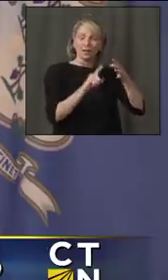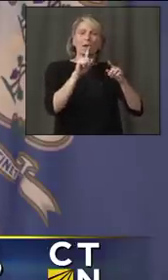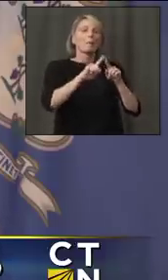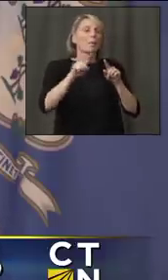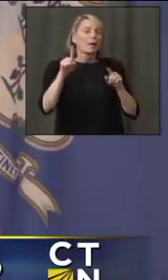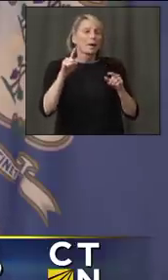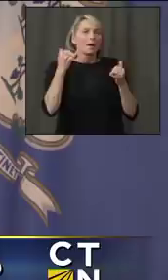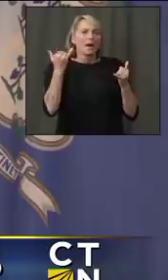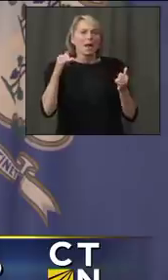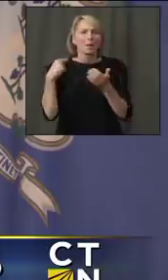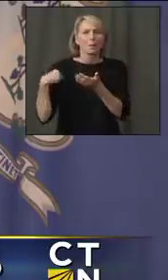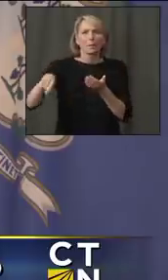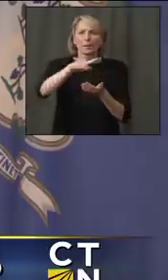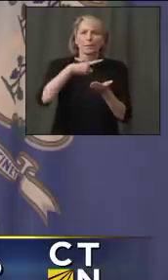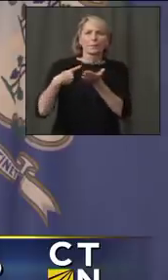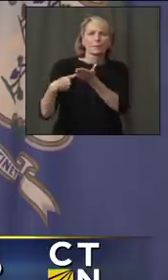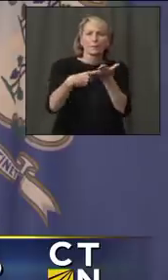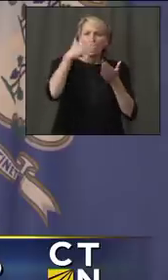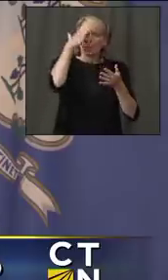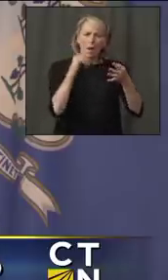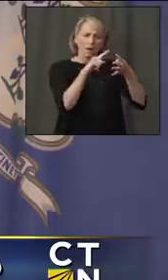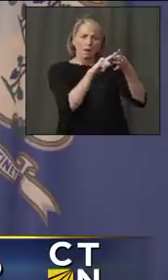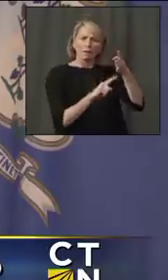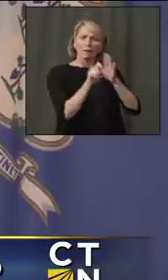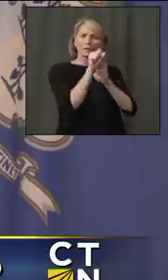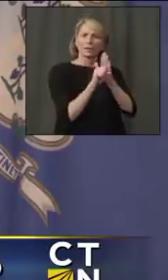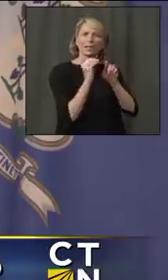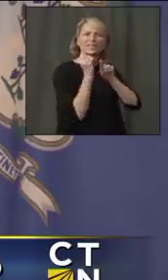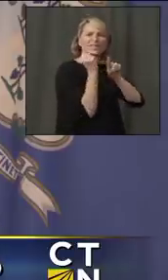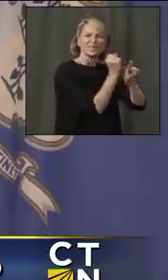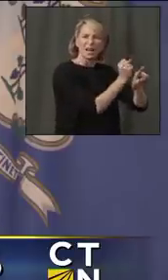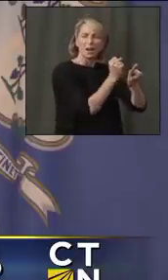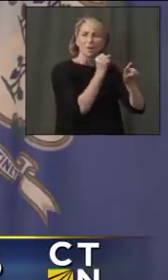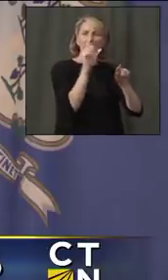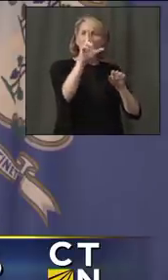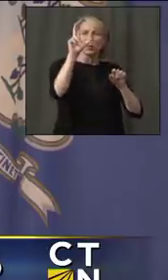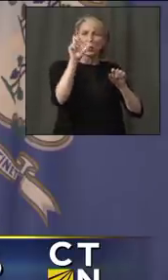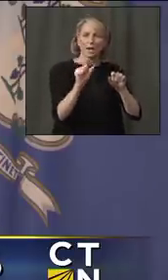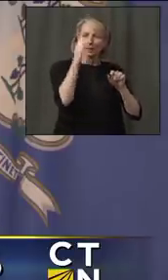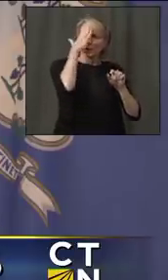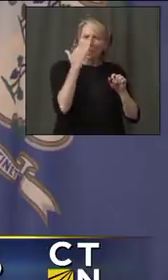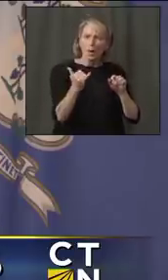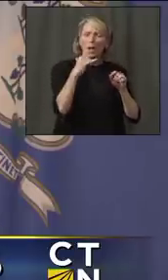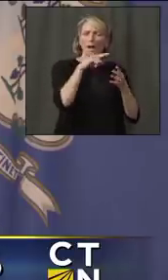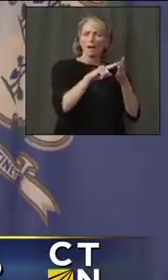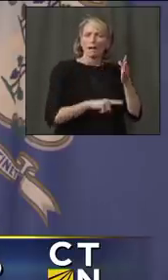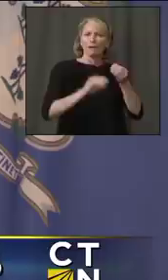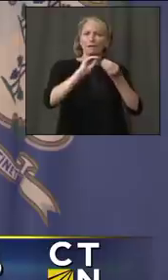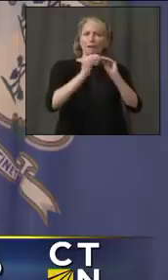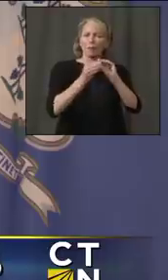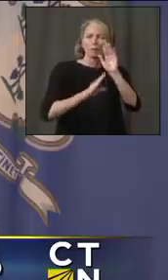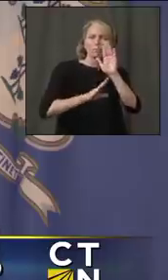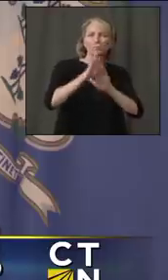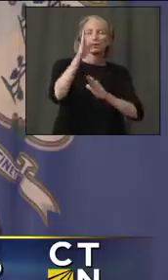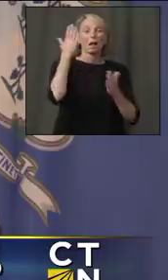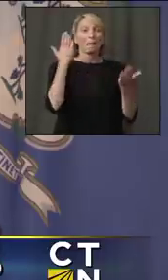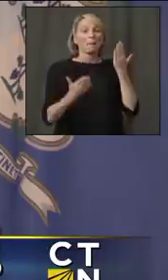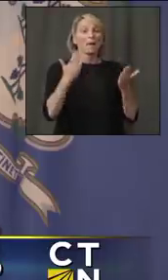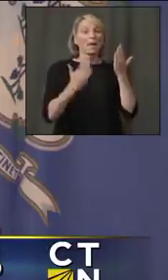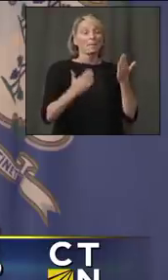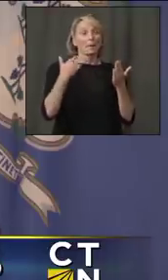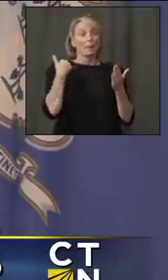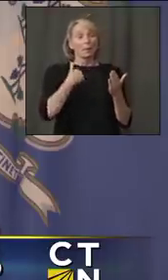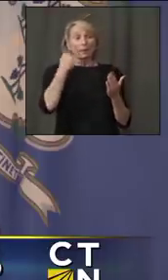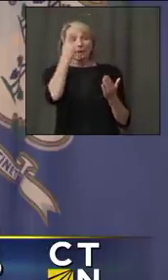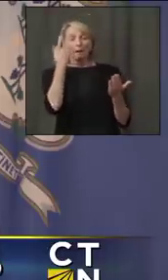opened a little early. 2, they are beginning to close down now. You'll see that Texas has said, You know, one, they're